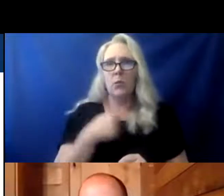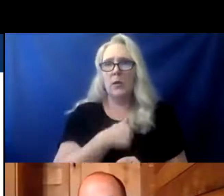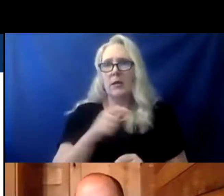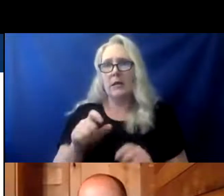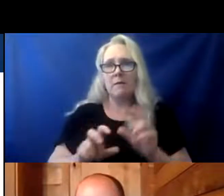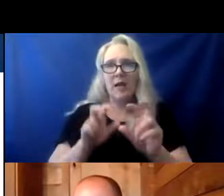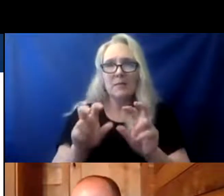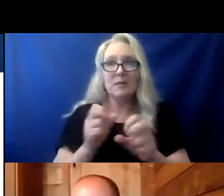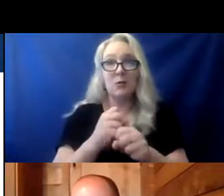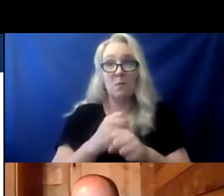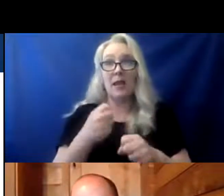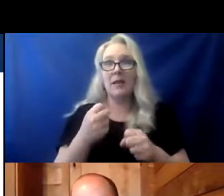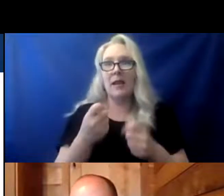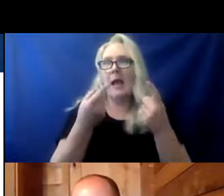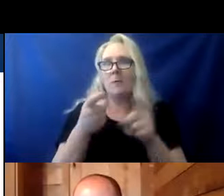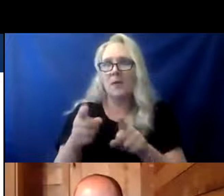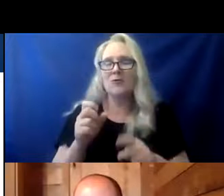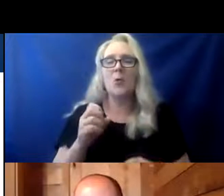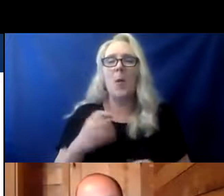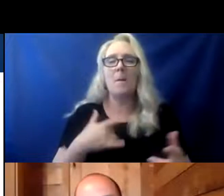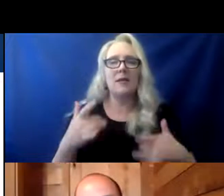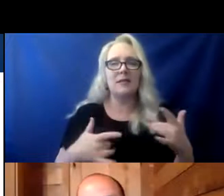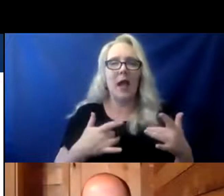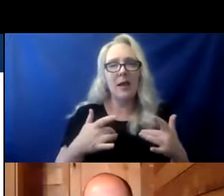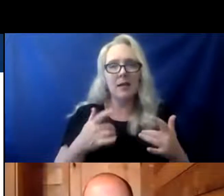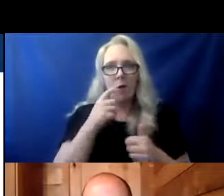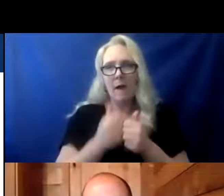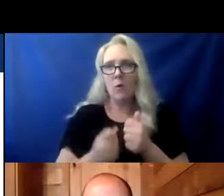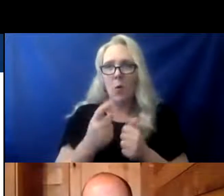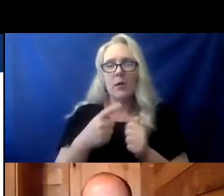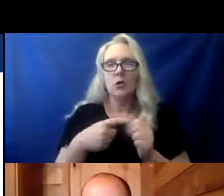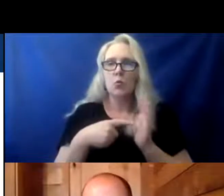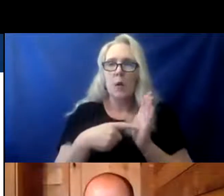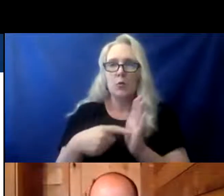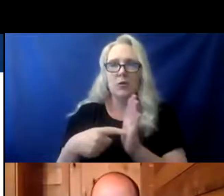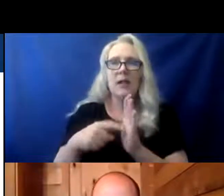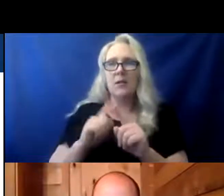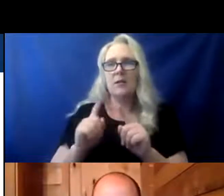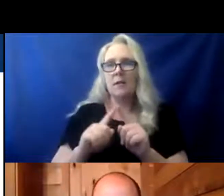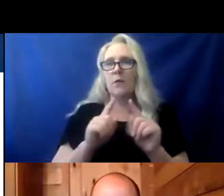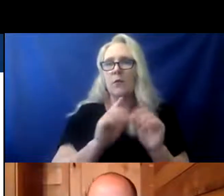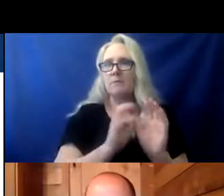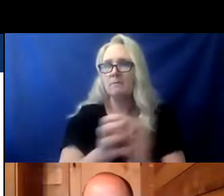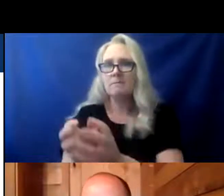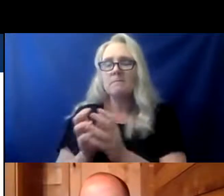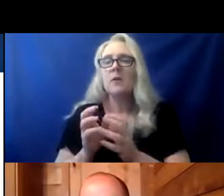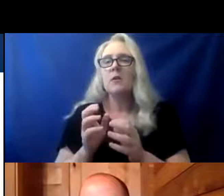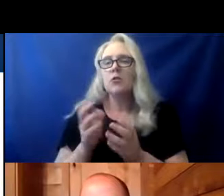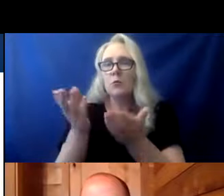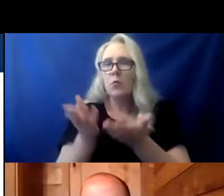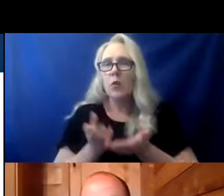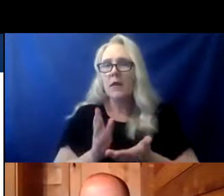So I'm excited for the Impact Committee, for all of us to be representing the different constituencies we work with and to bring those voices and perspectives